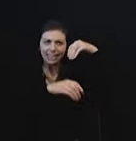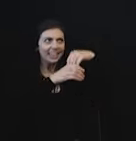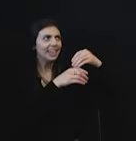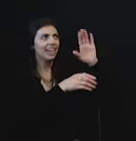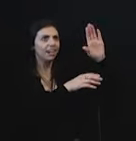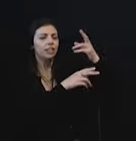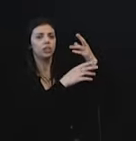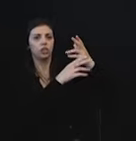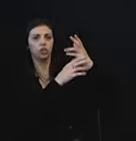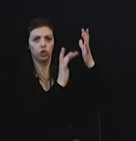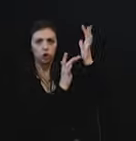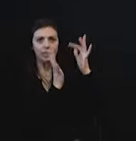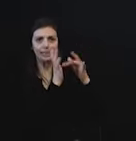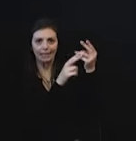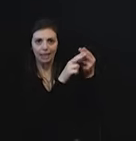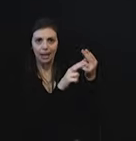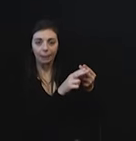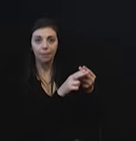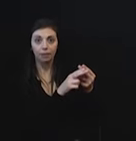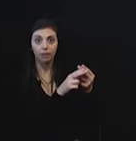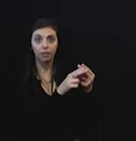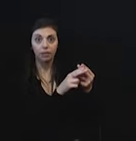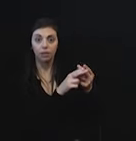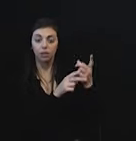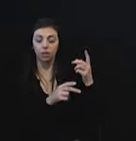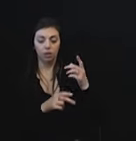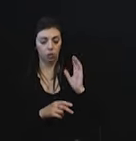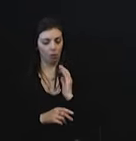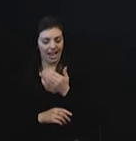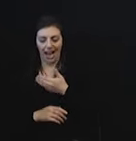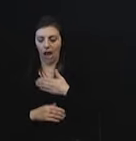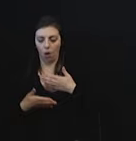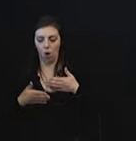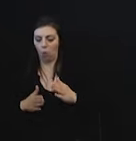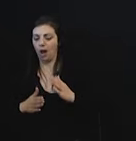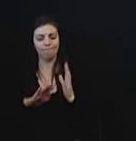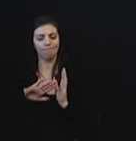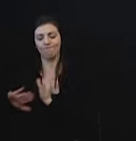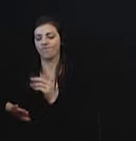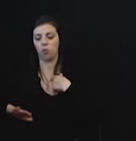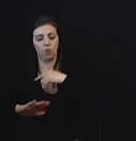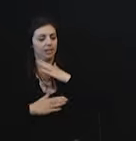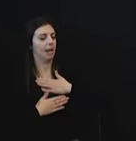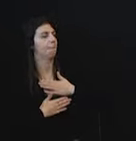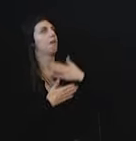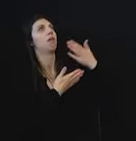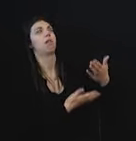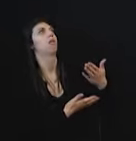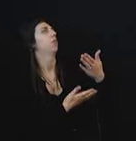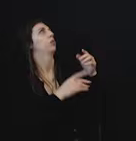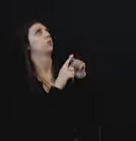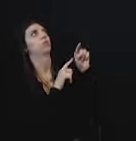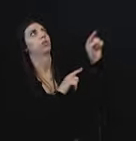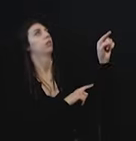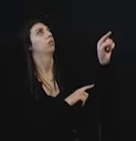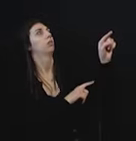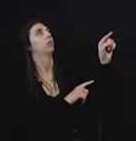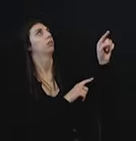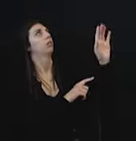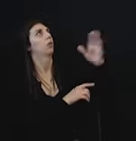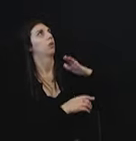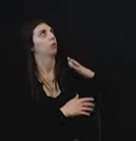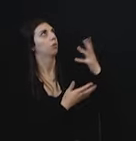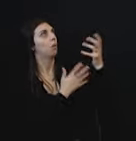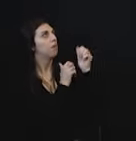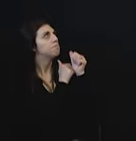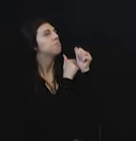Jesus. You see, when we submit our lives to his way, we can experience the authority of Christ to show up, transform